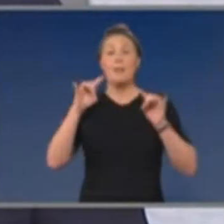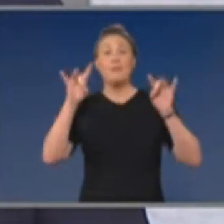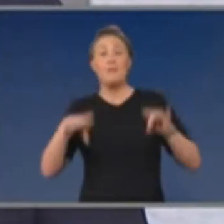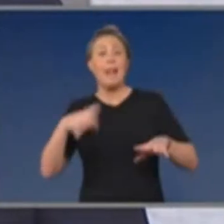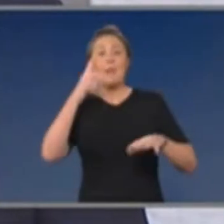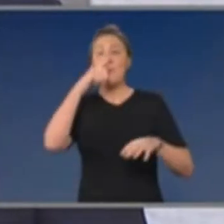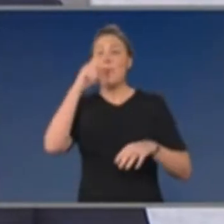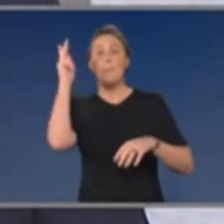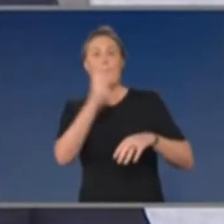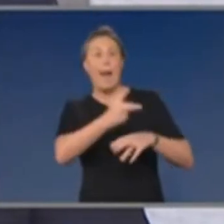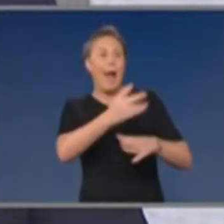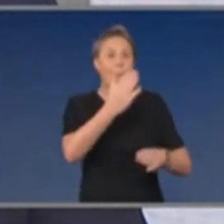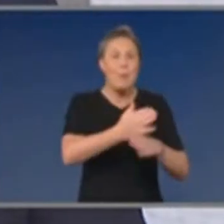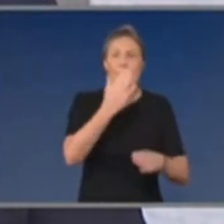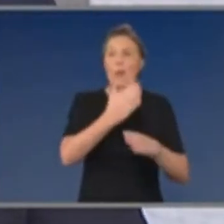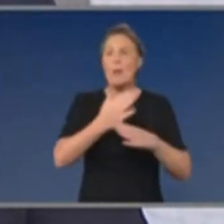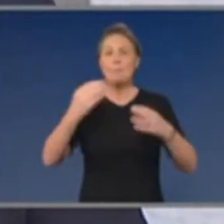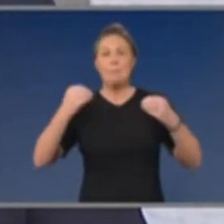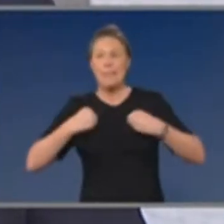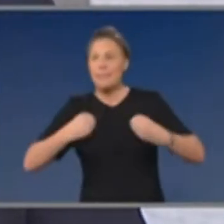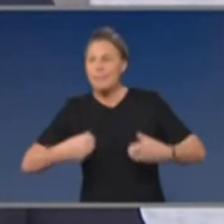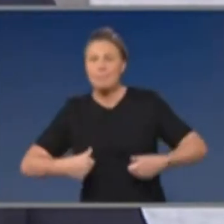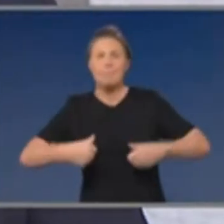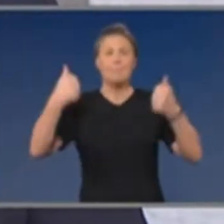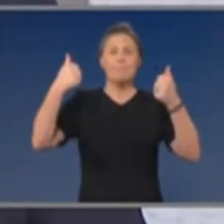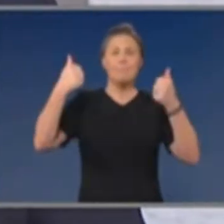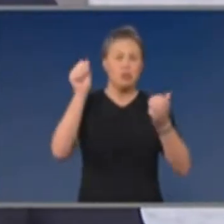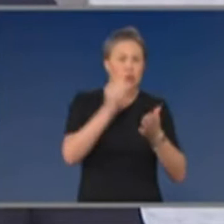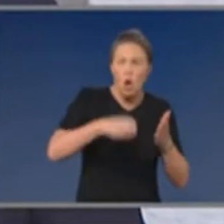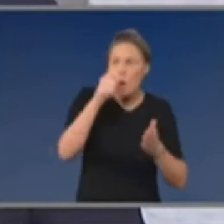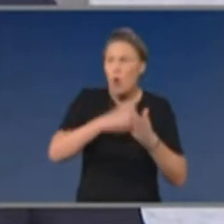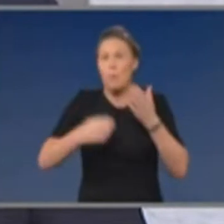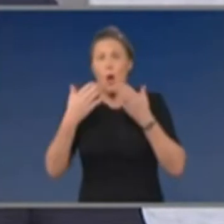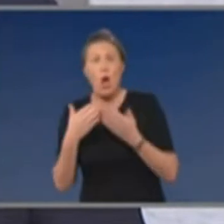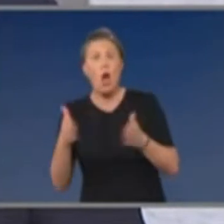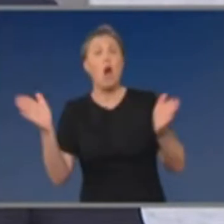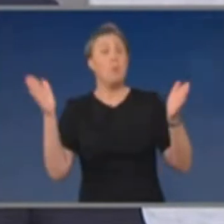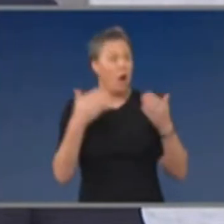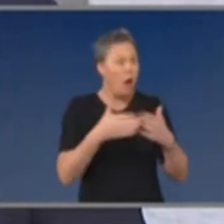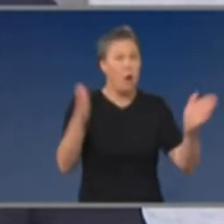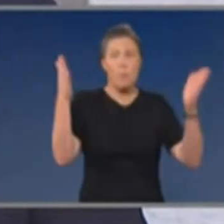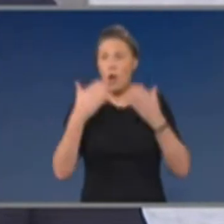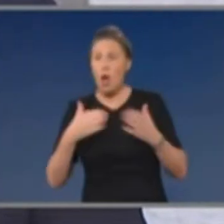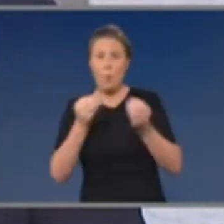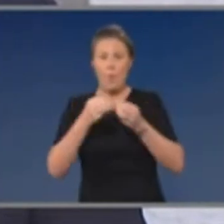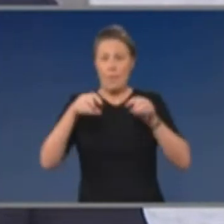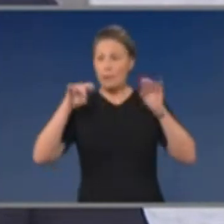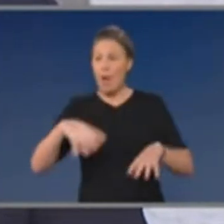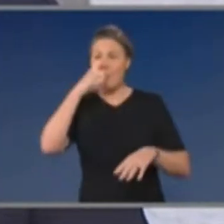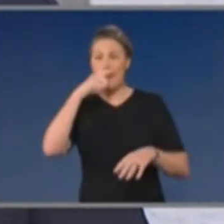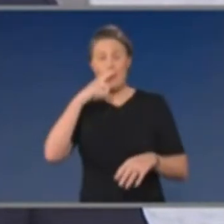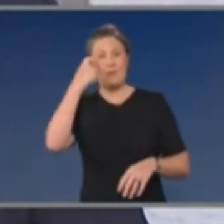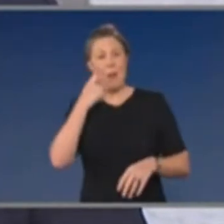as people have gone back into their businesses and opened their doors, as Australians have been endeavouring to